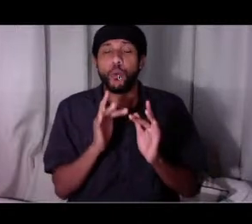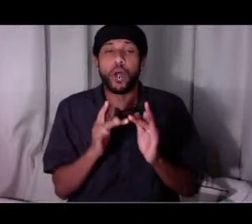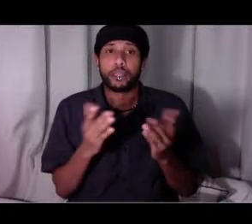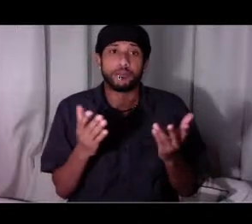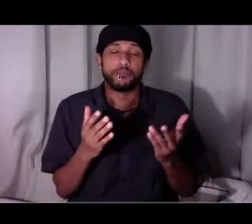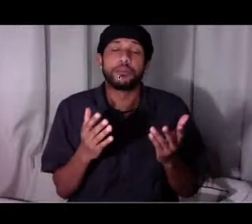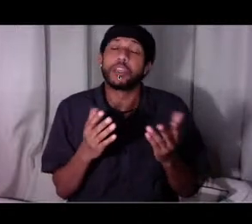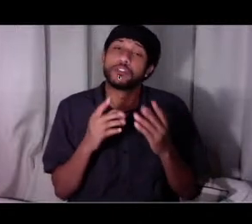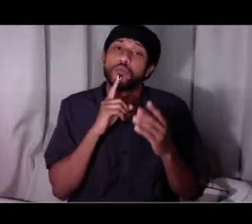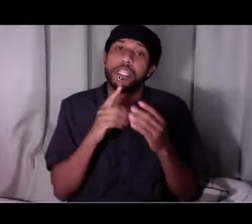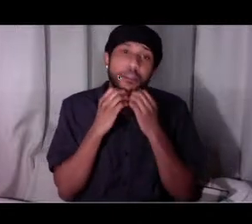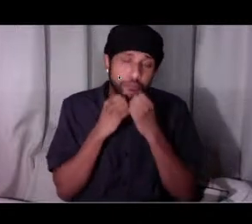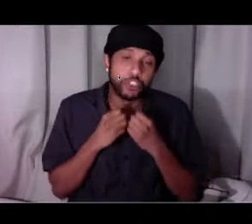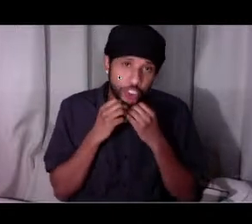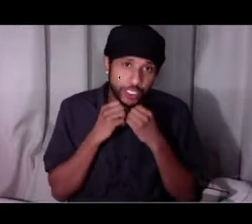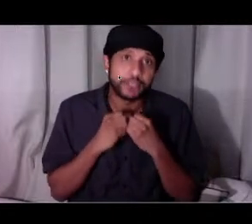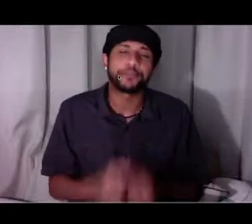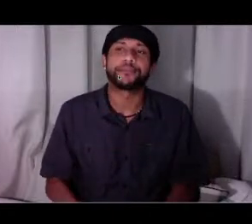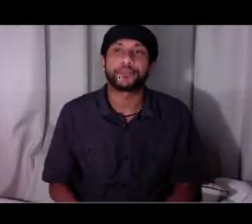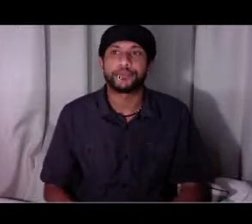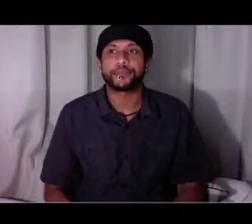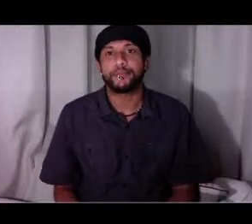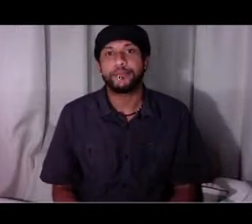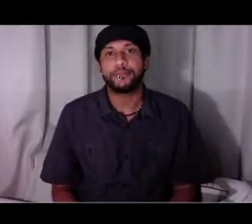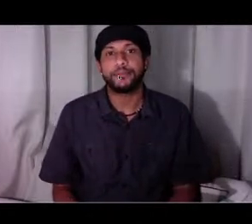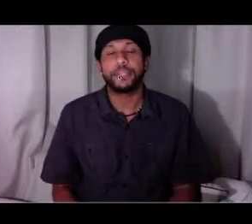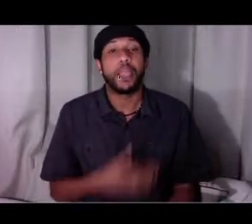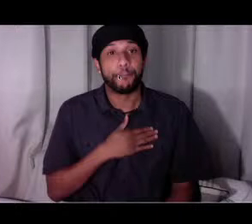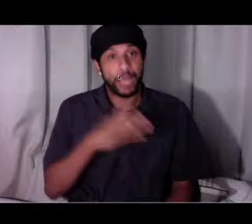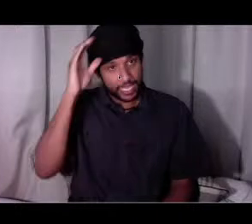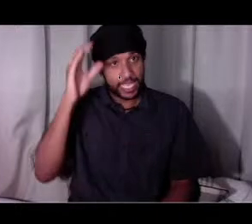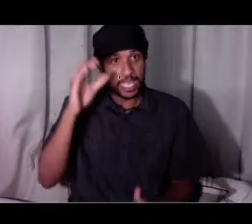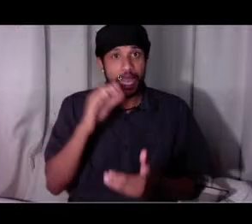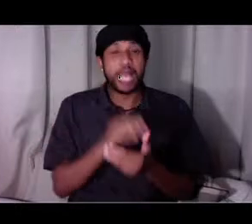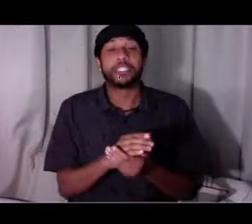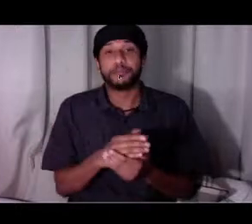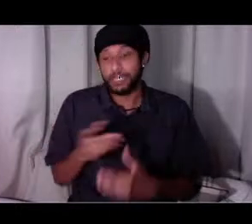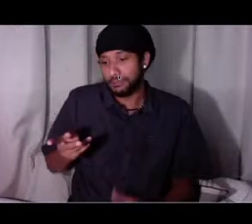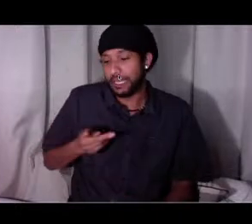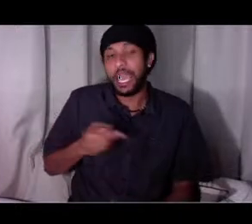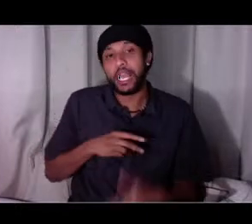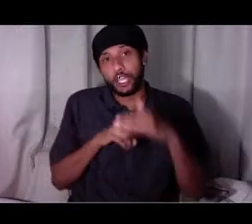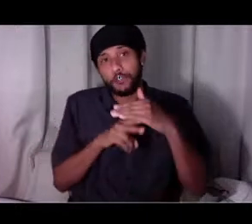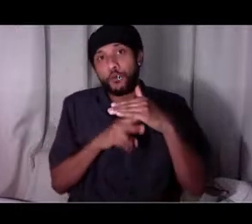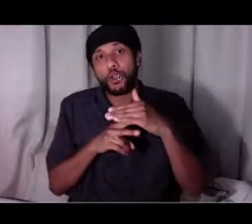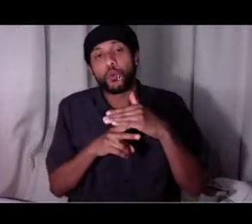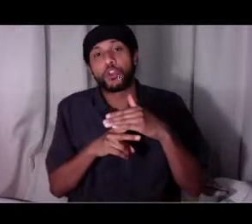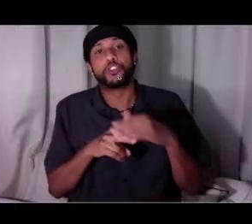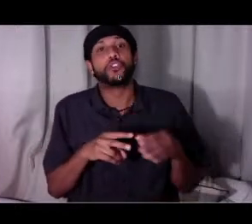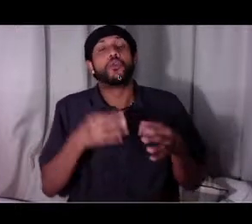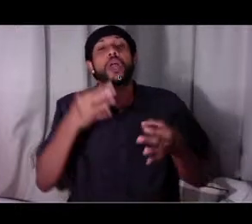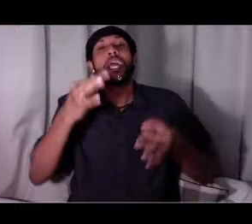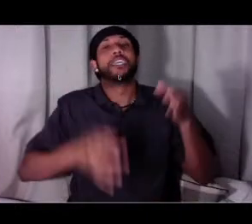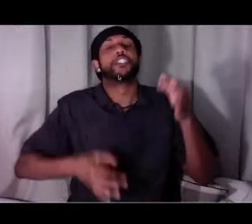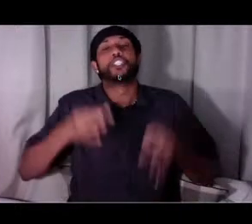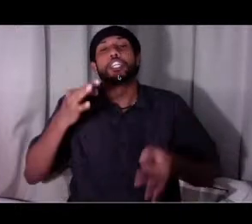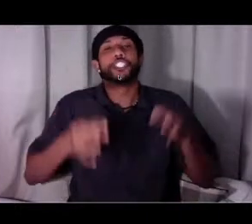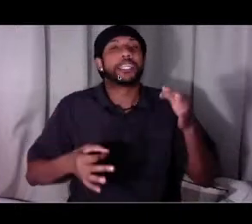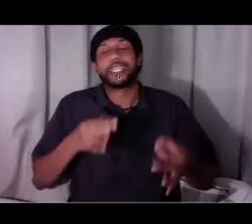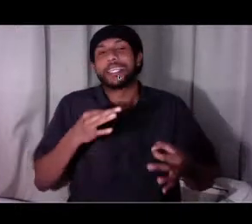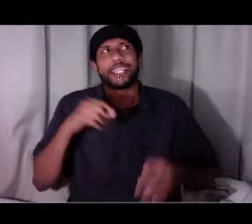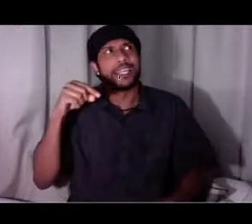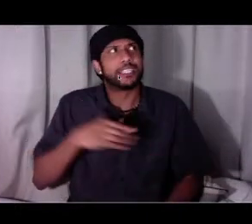very appreciative um my husband and I look forward to judging this uh is now my